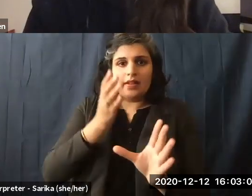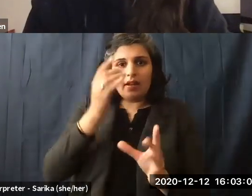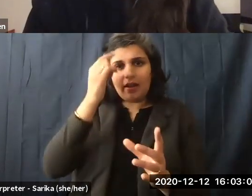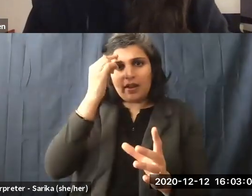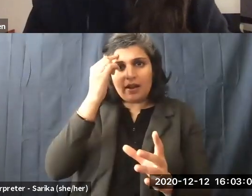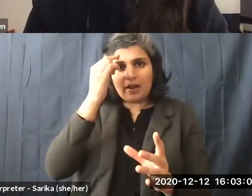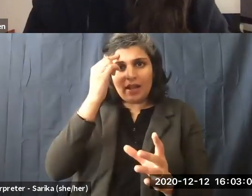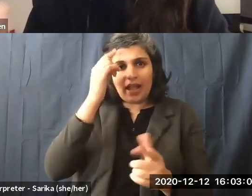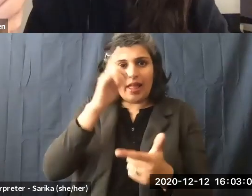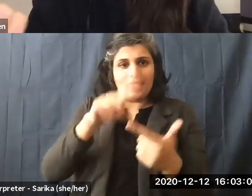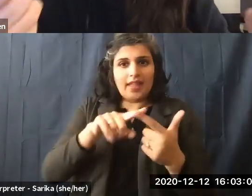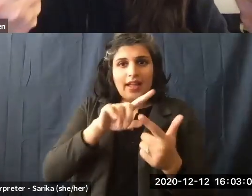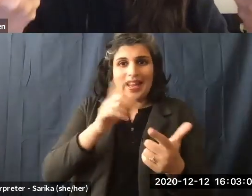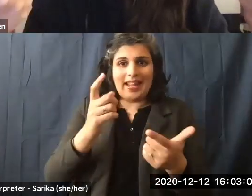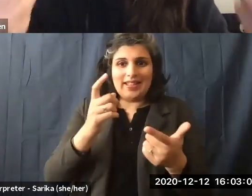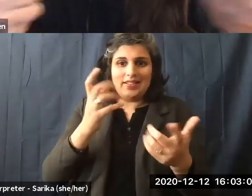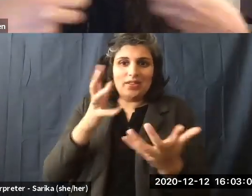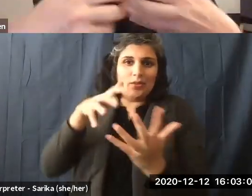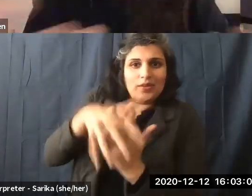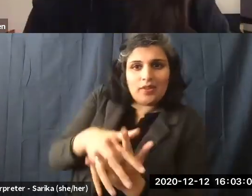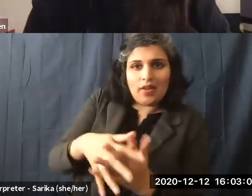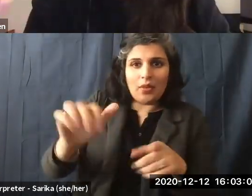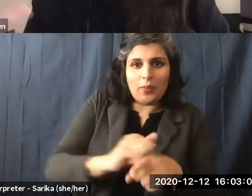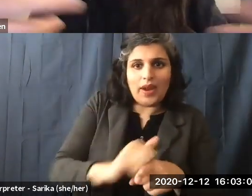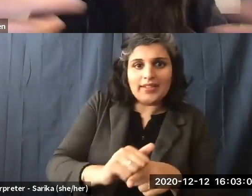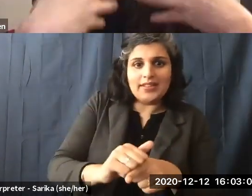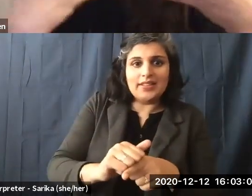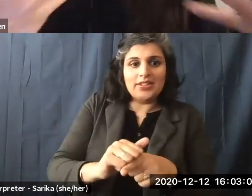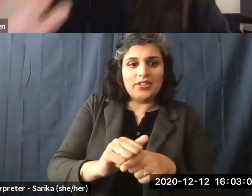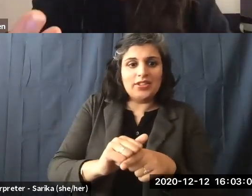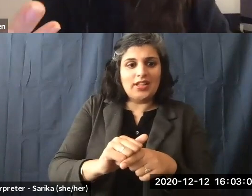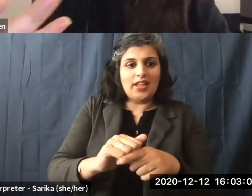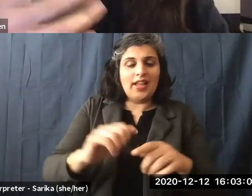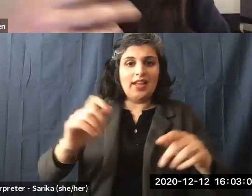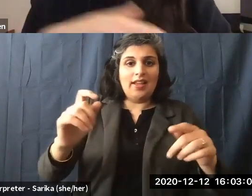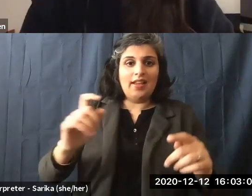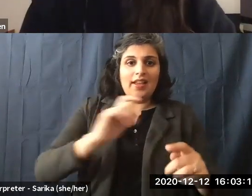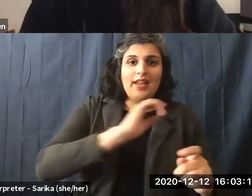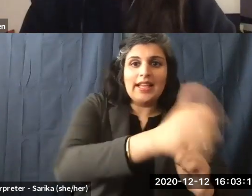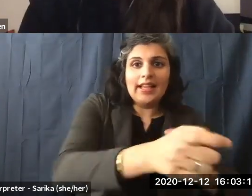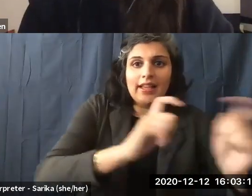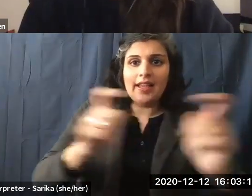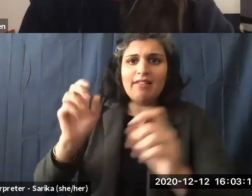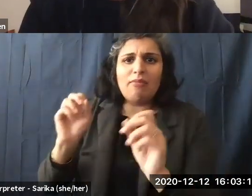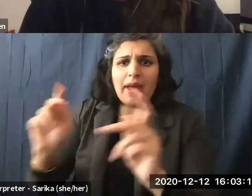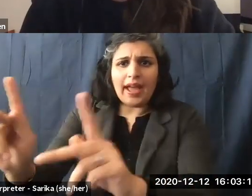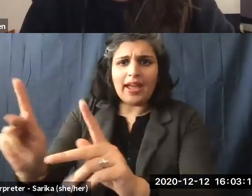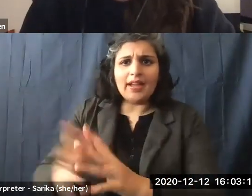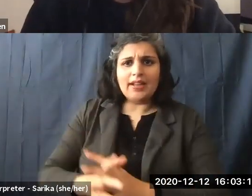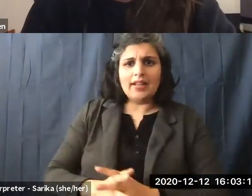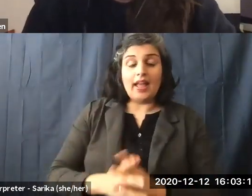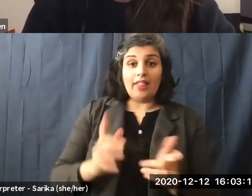go into practice and what, and yes, redistribution and giving back. And then also re-imagining institutions,